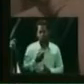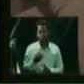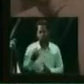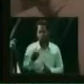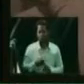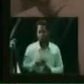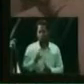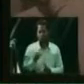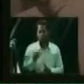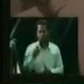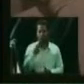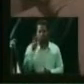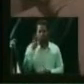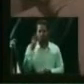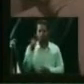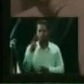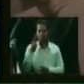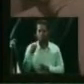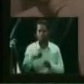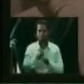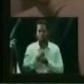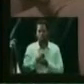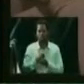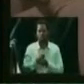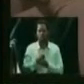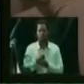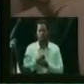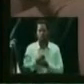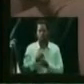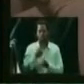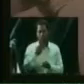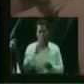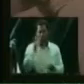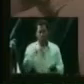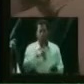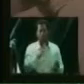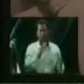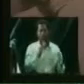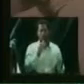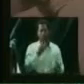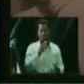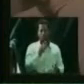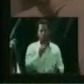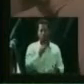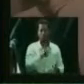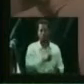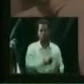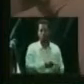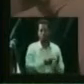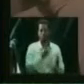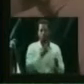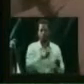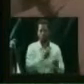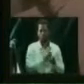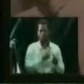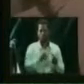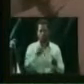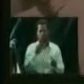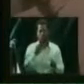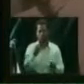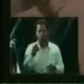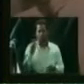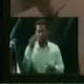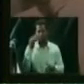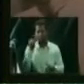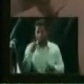entire year, which is conveniently the length of the grant. Whether this is an impropriety, a crime